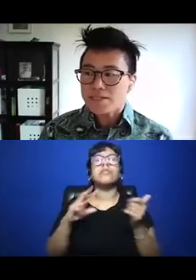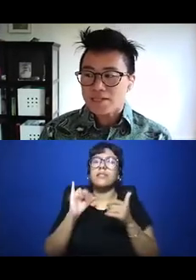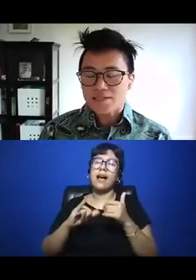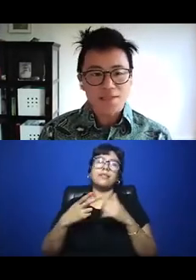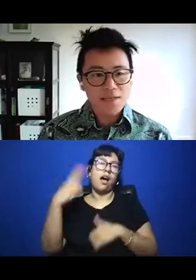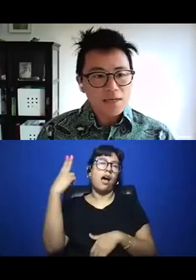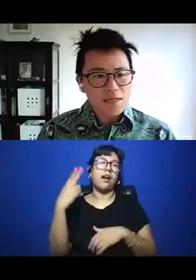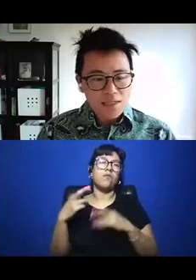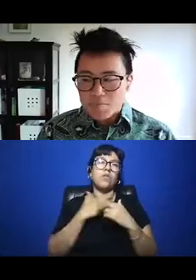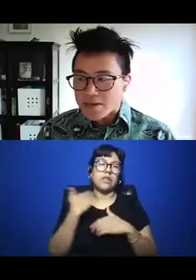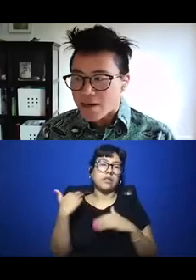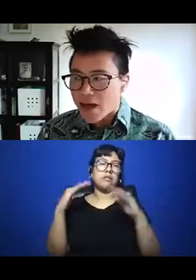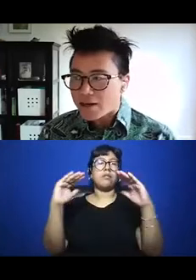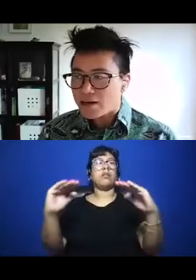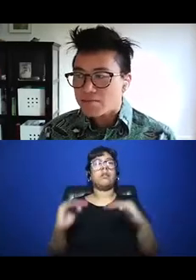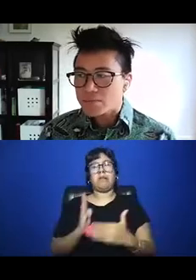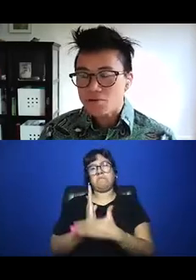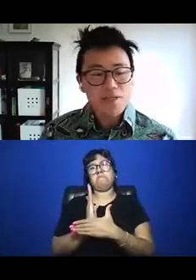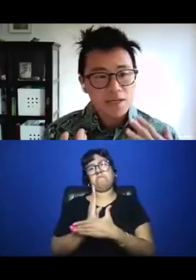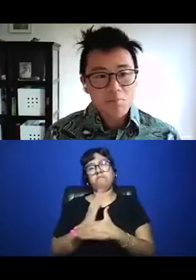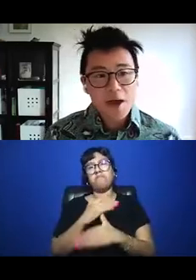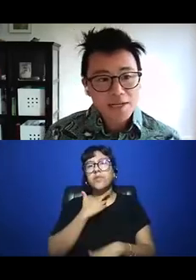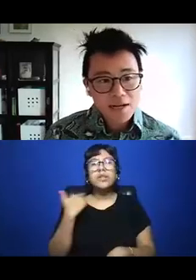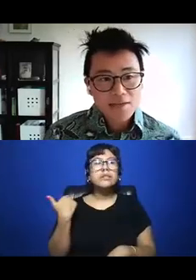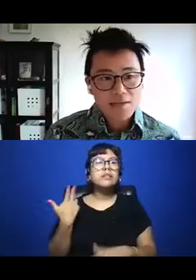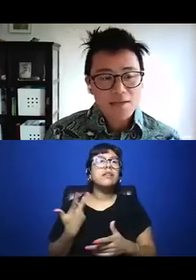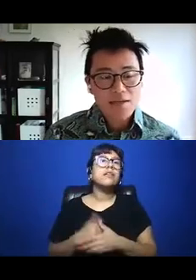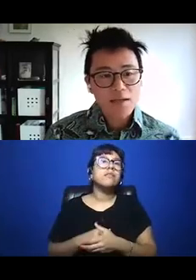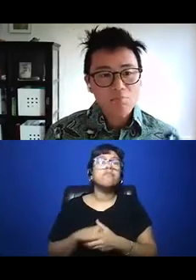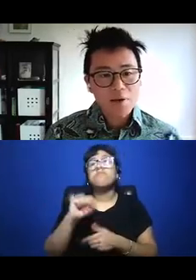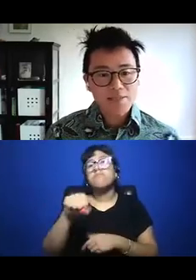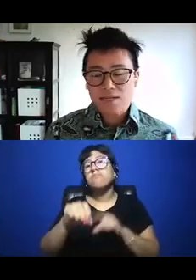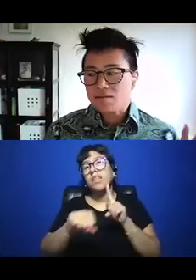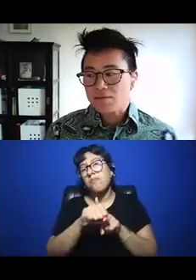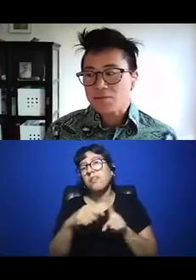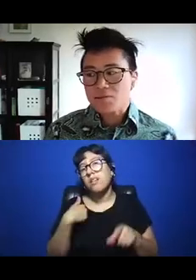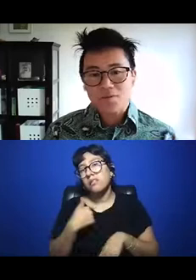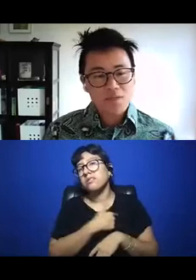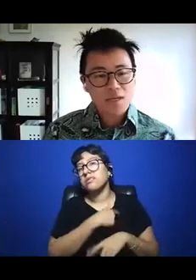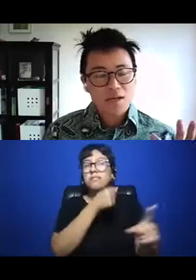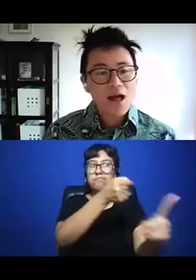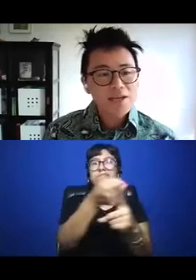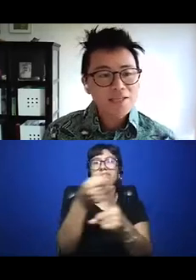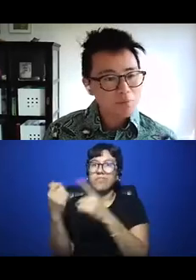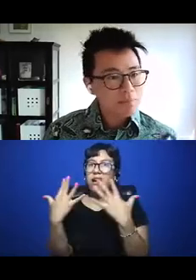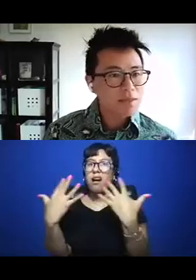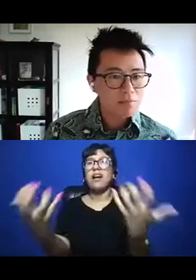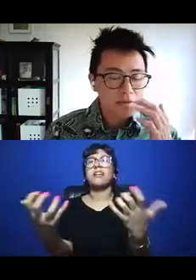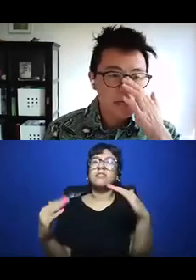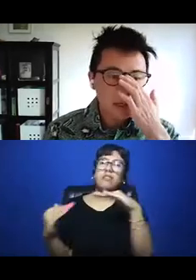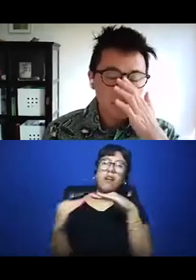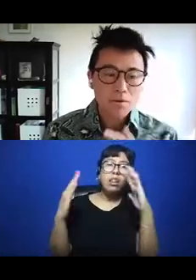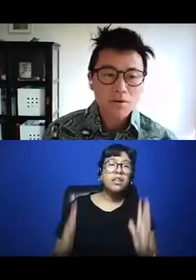Medium risk is something that certainly impacted us. It impacted individuals, colleagues, maybe